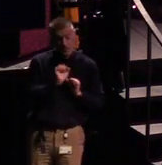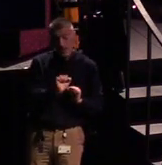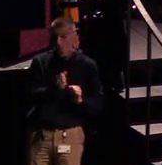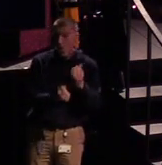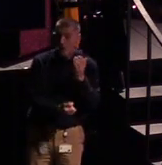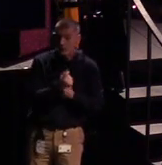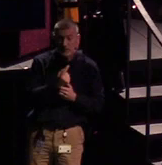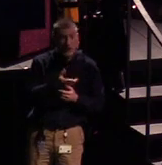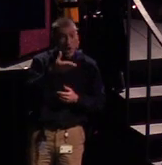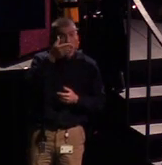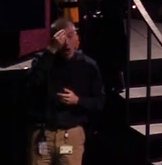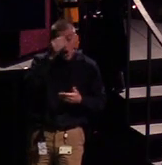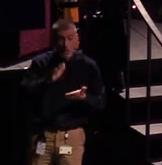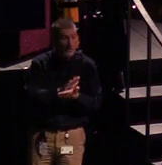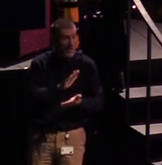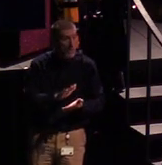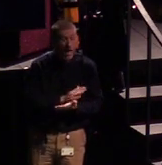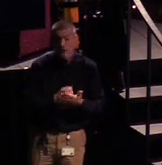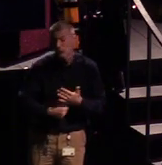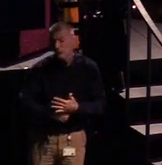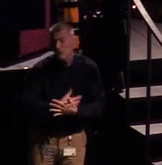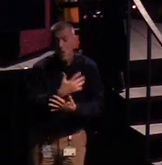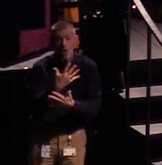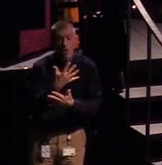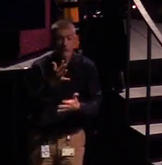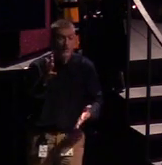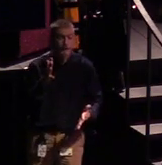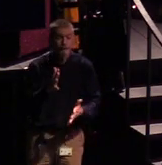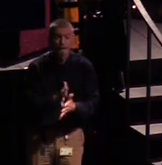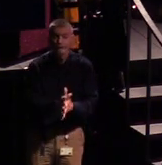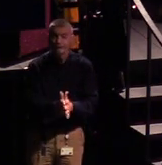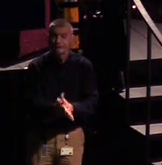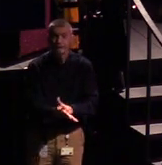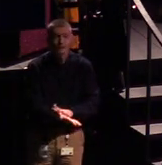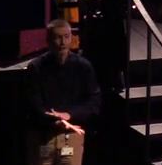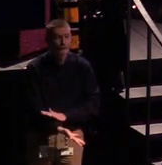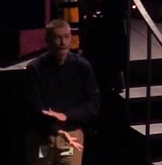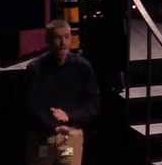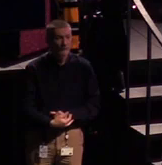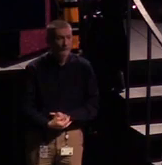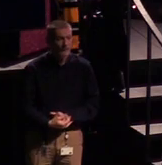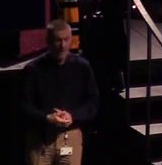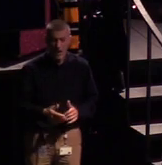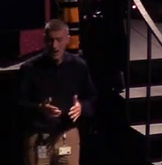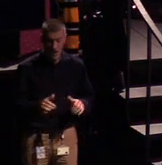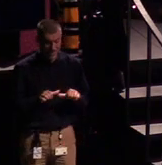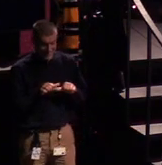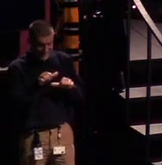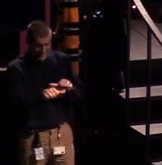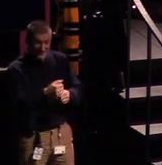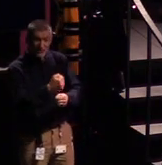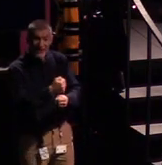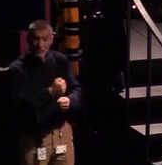grow are severely damaged as a result biscuit where will the next generation of